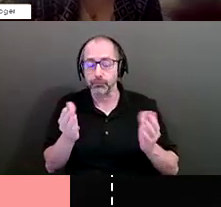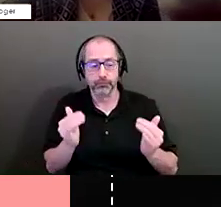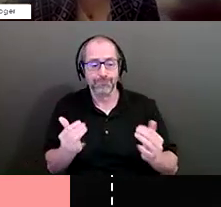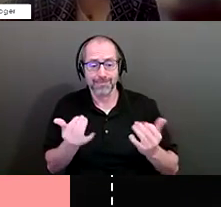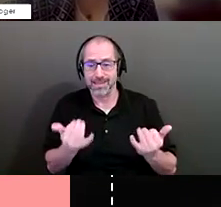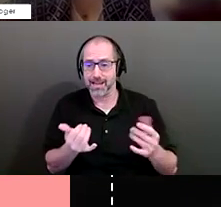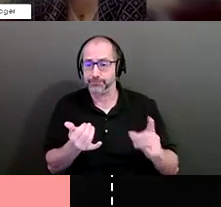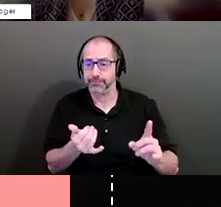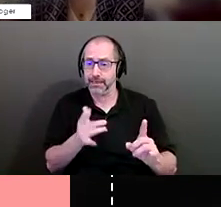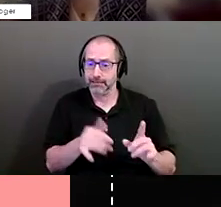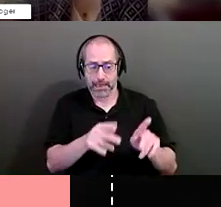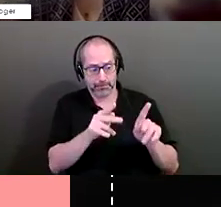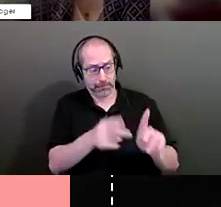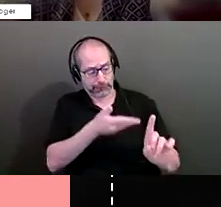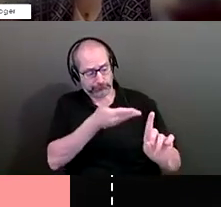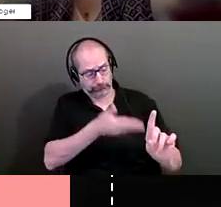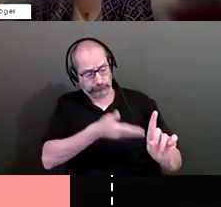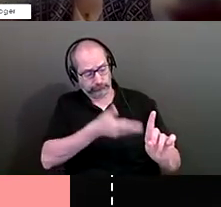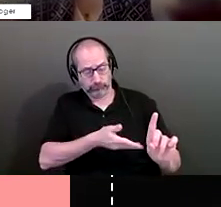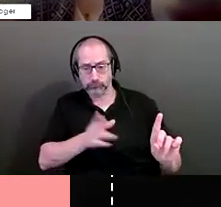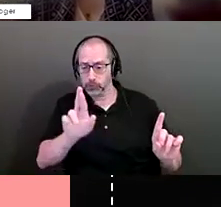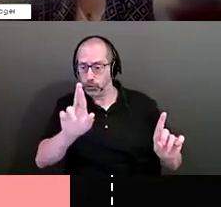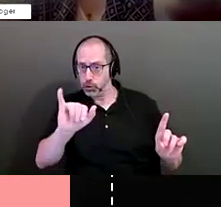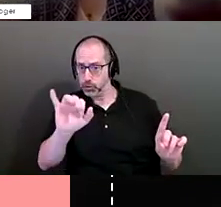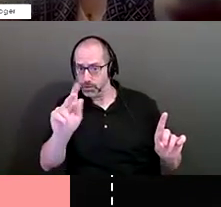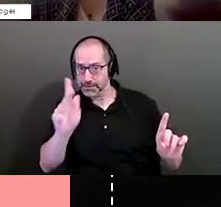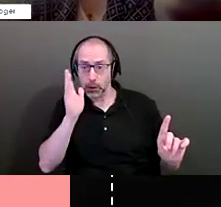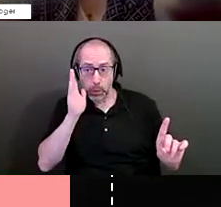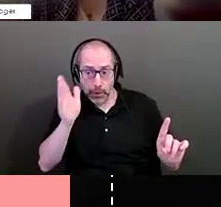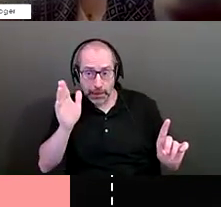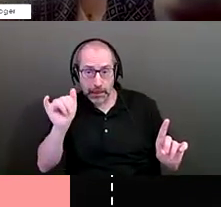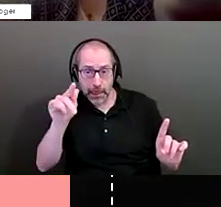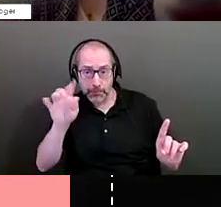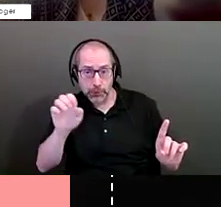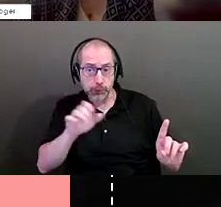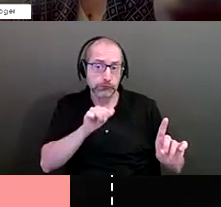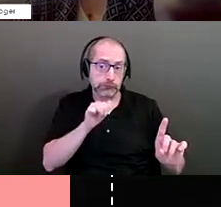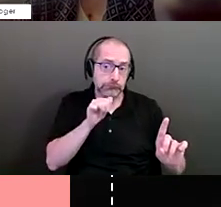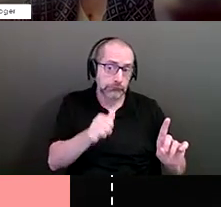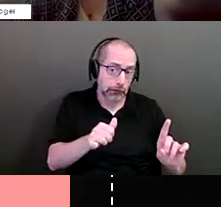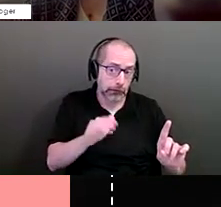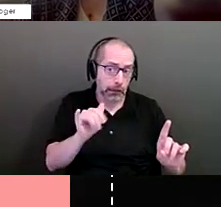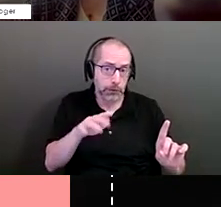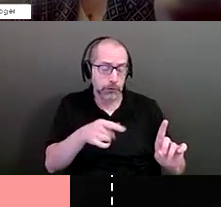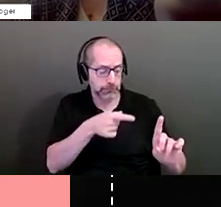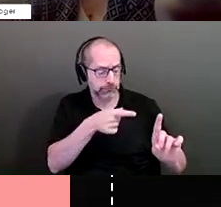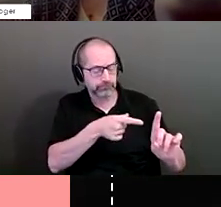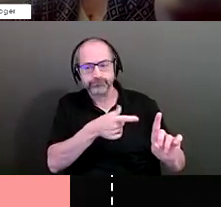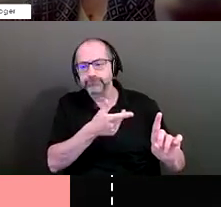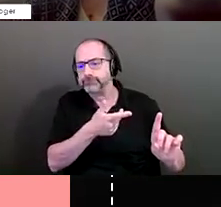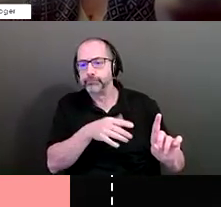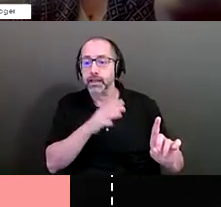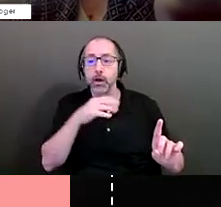individual level risk factors are for abuse, when older adults have a disability or they're